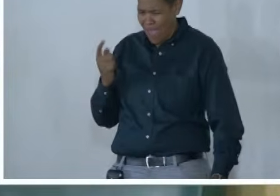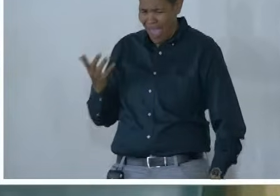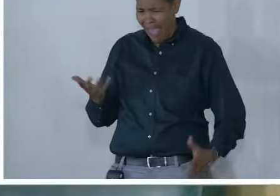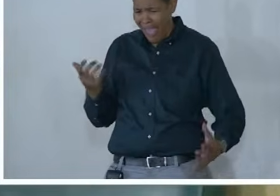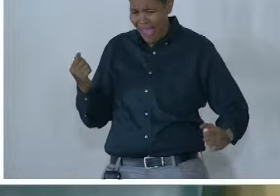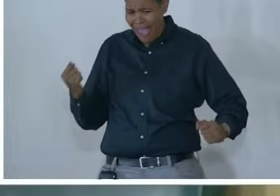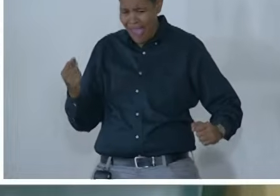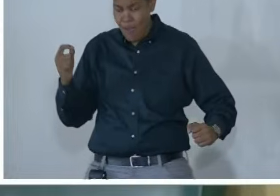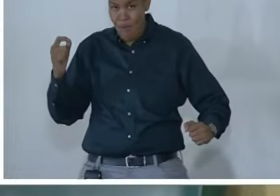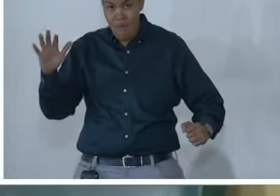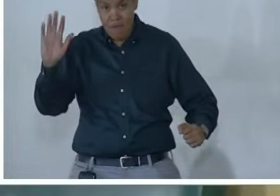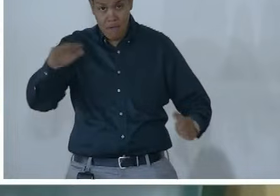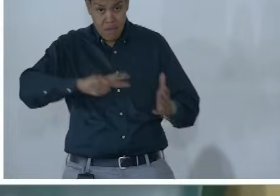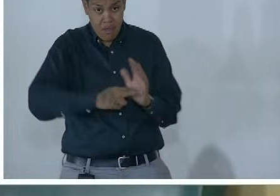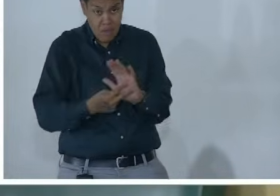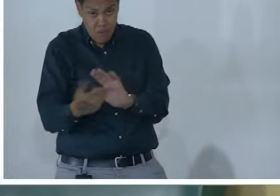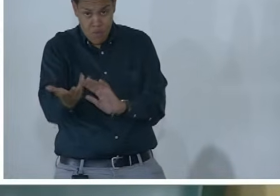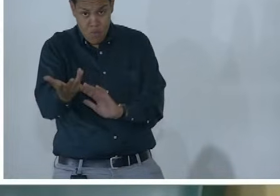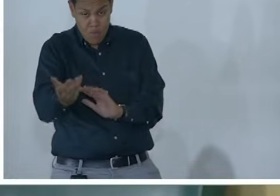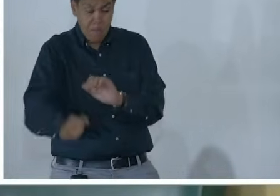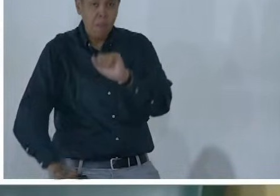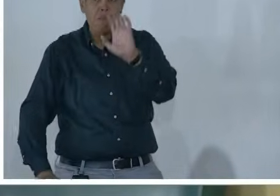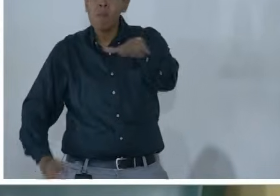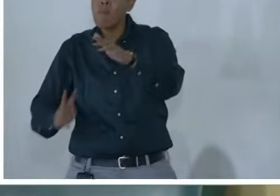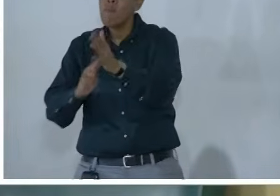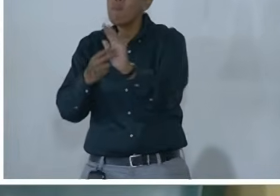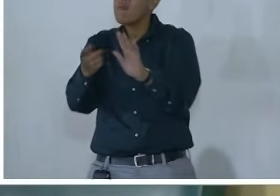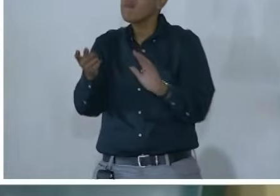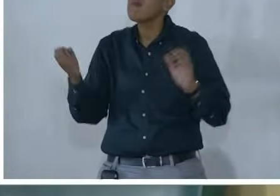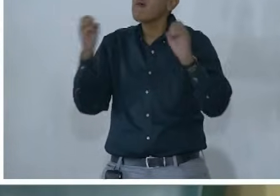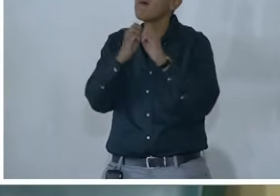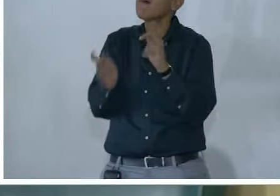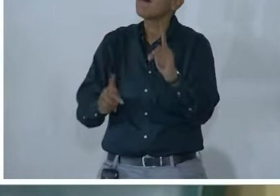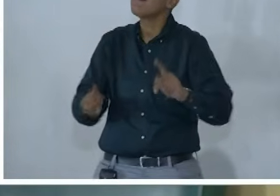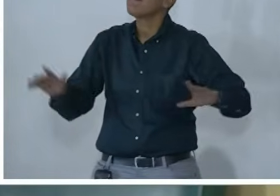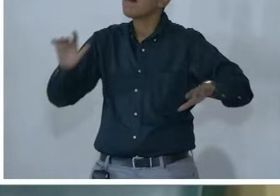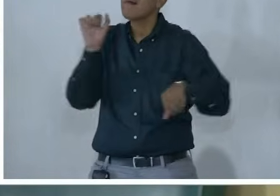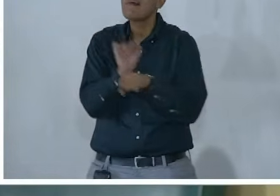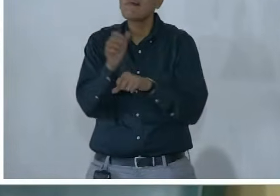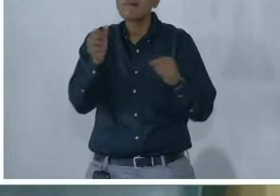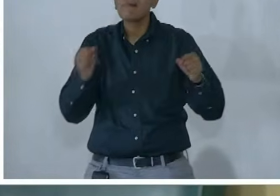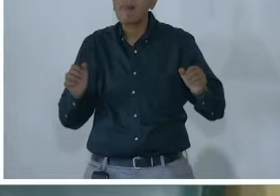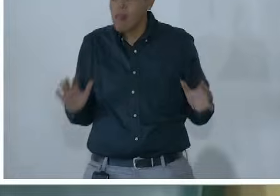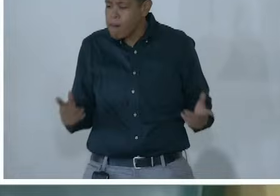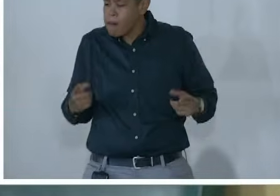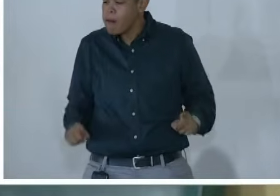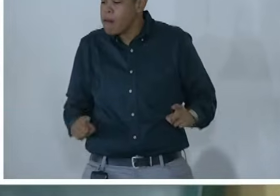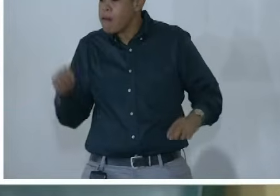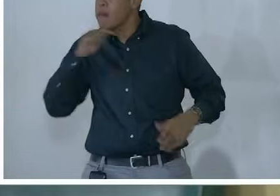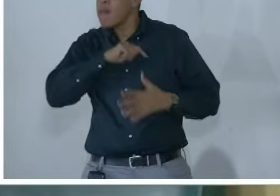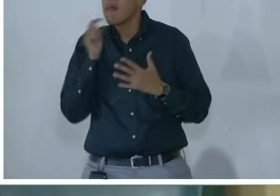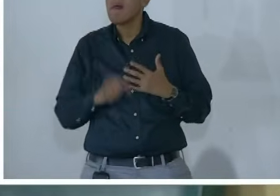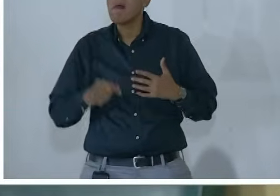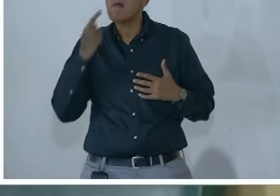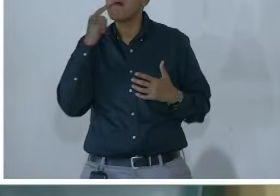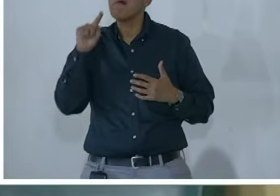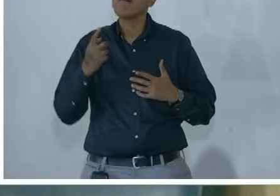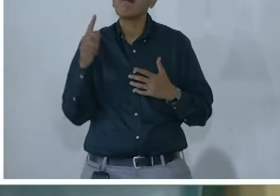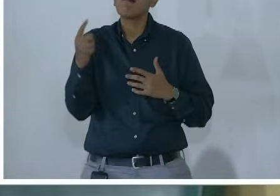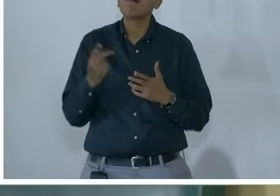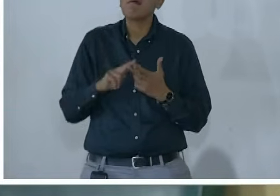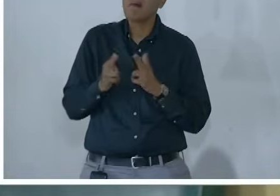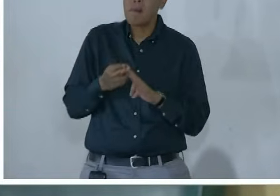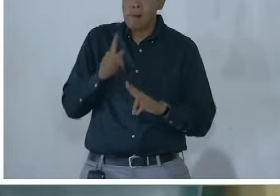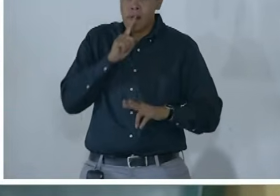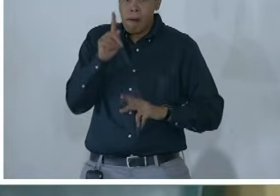mean, Madam Speaker? It means there are more persons employed. And these are not just figures. These are